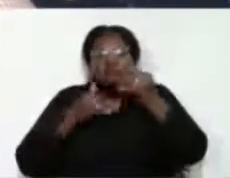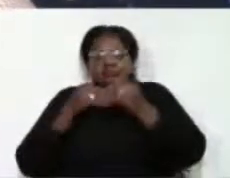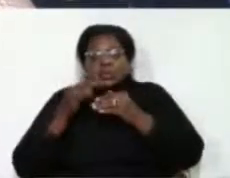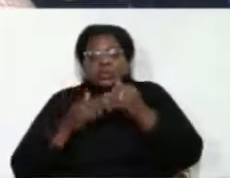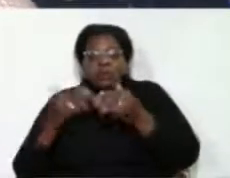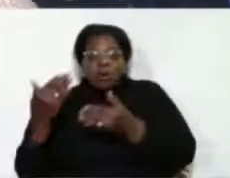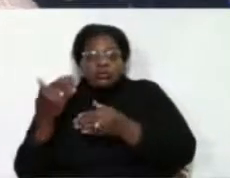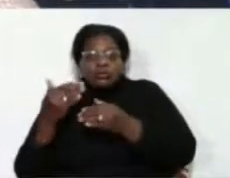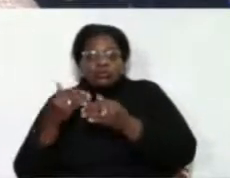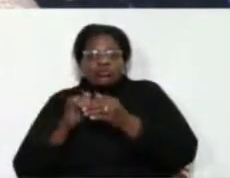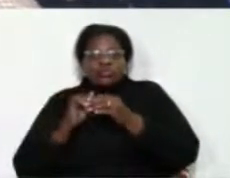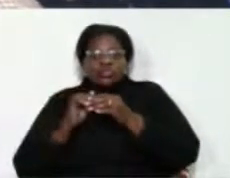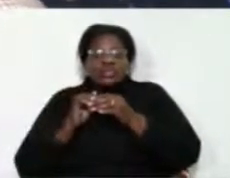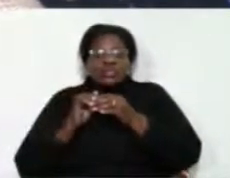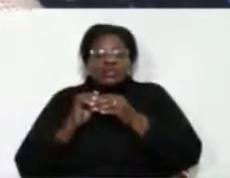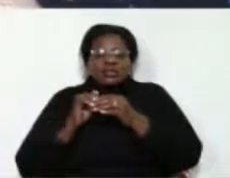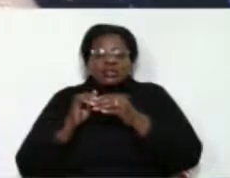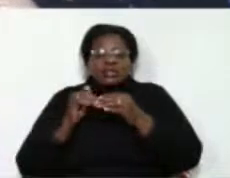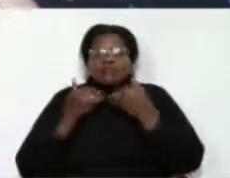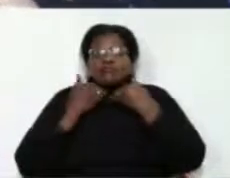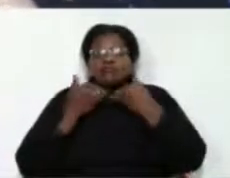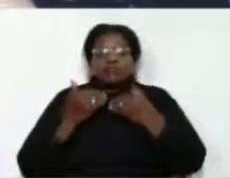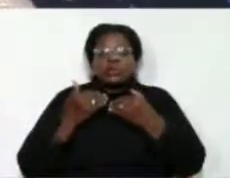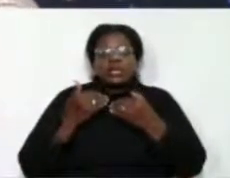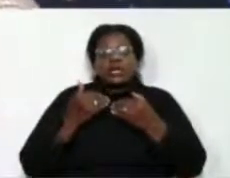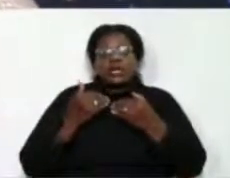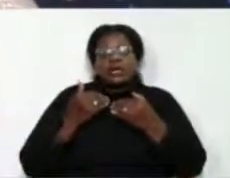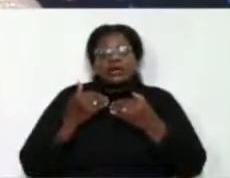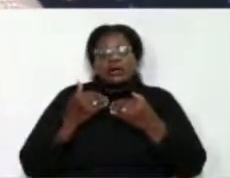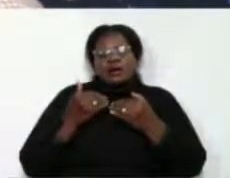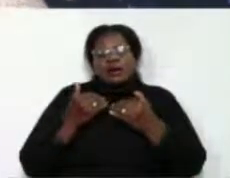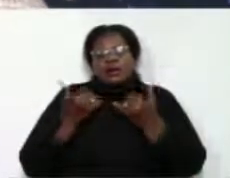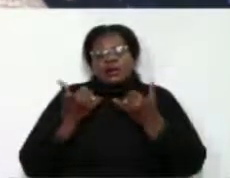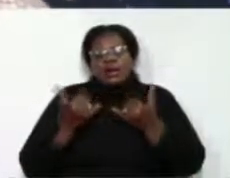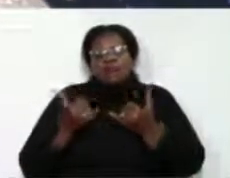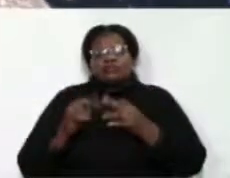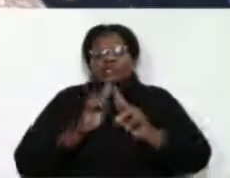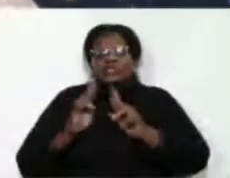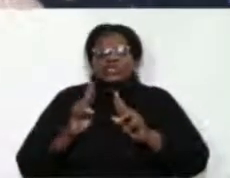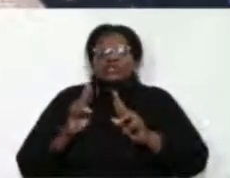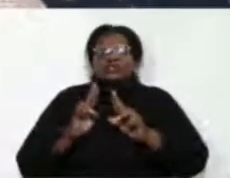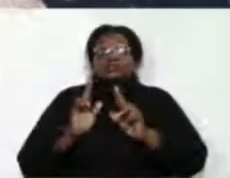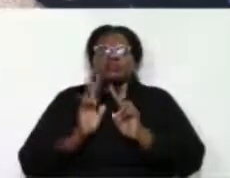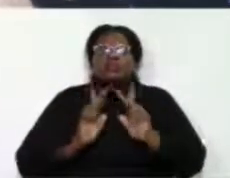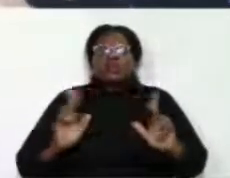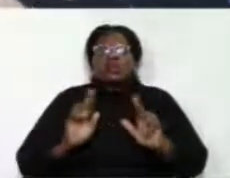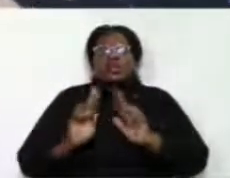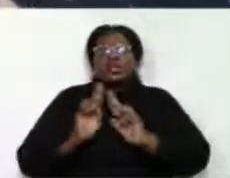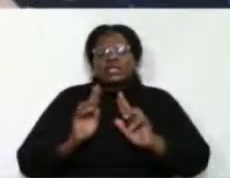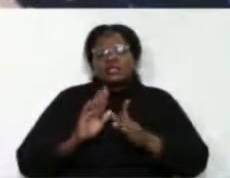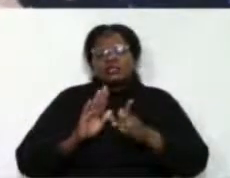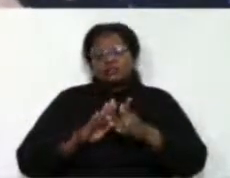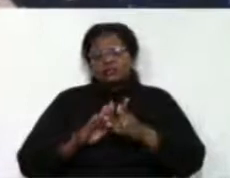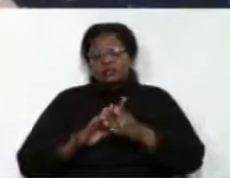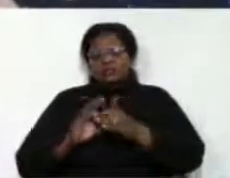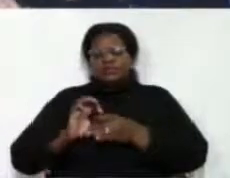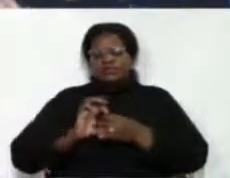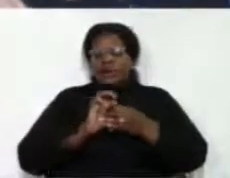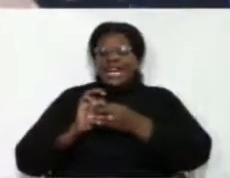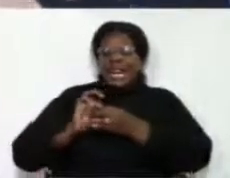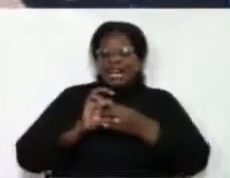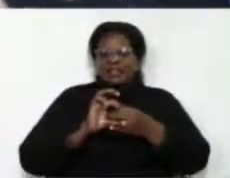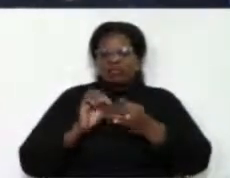the WAMA show last week as well, people were talking about partnering. So I thought, I don't have the exact answers, but I can give you